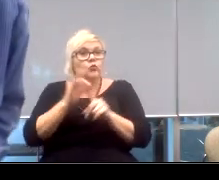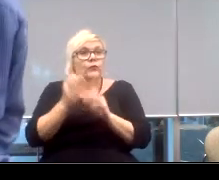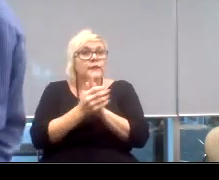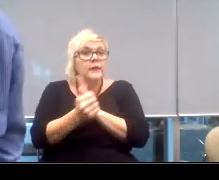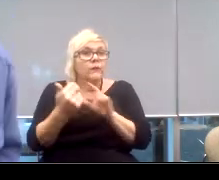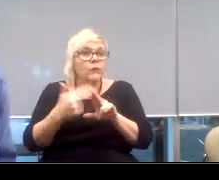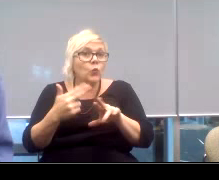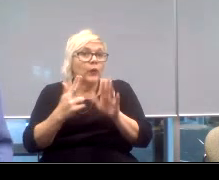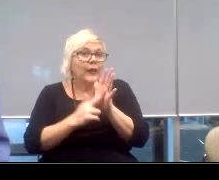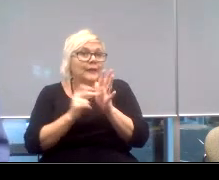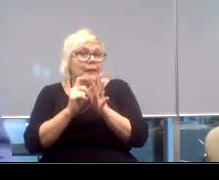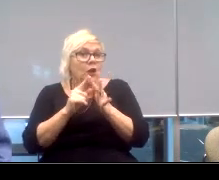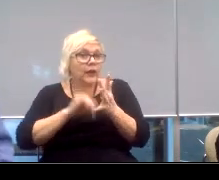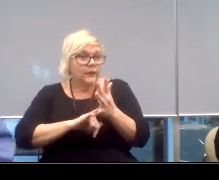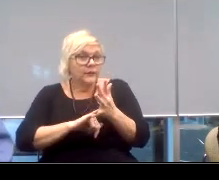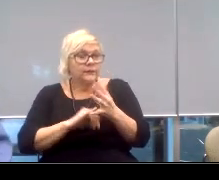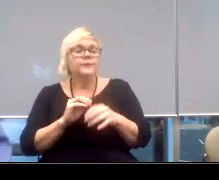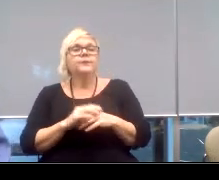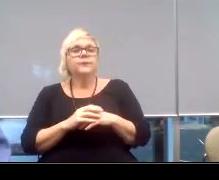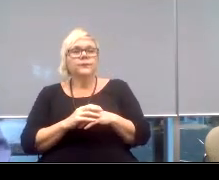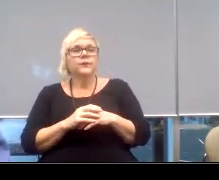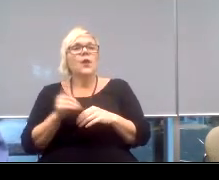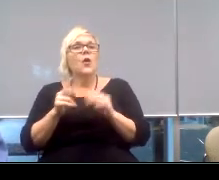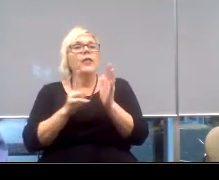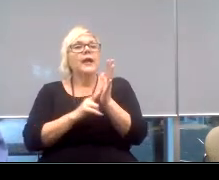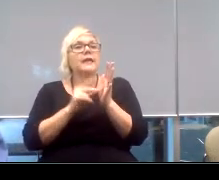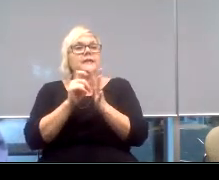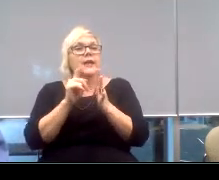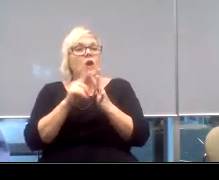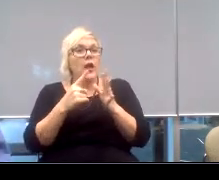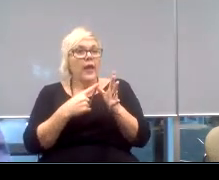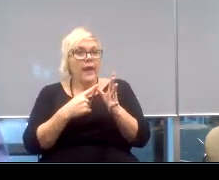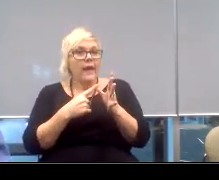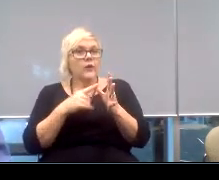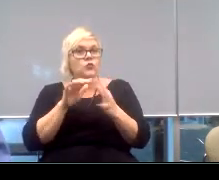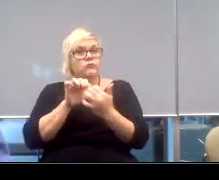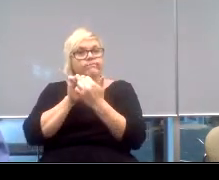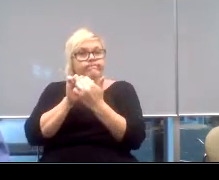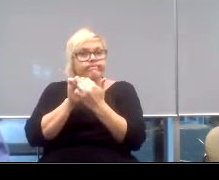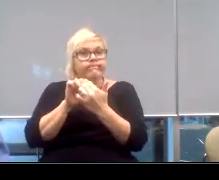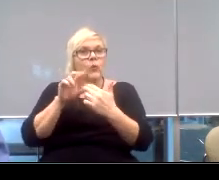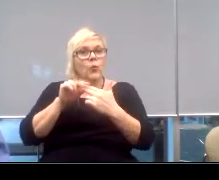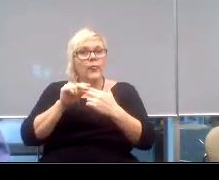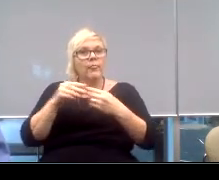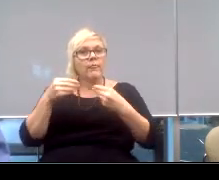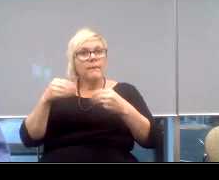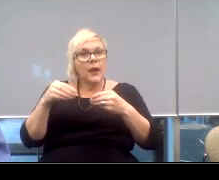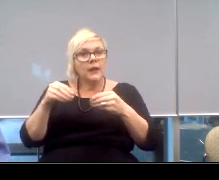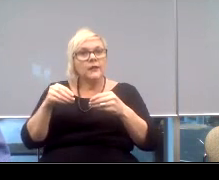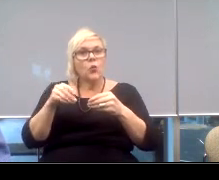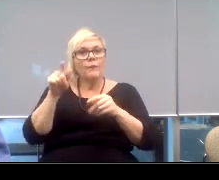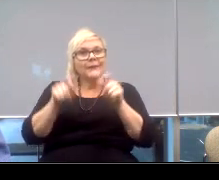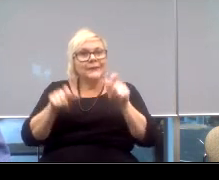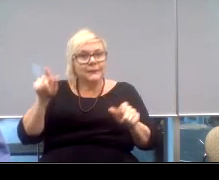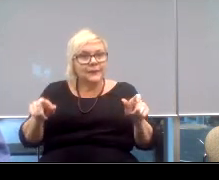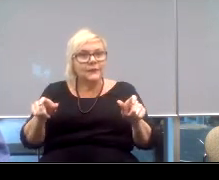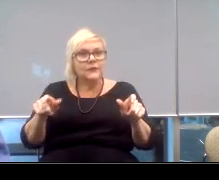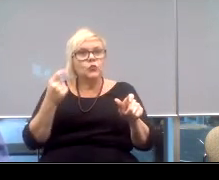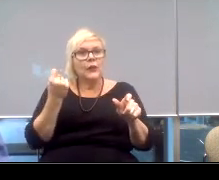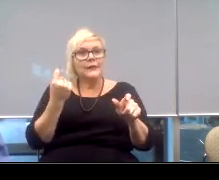So the NDIA's approach to this is to work with the market and participants to understand